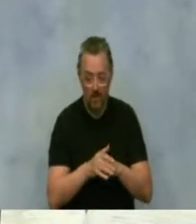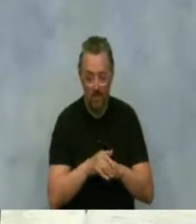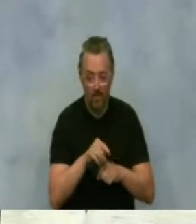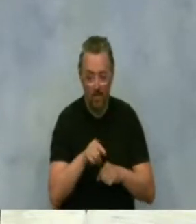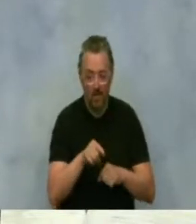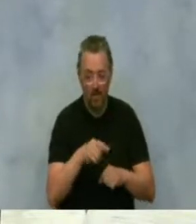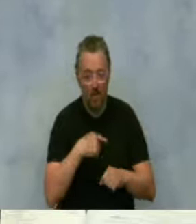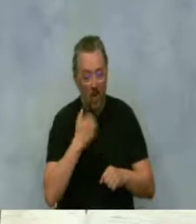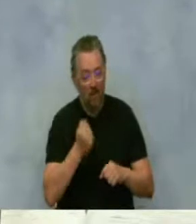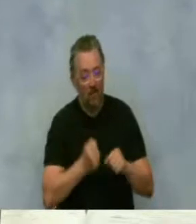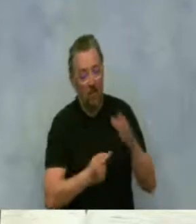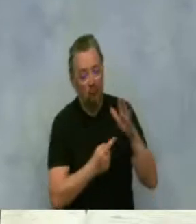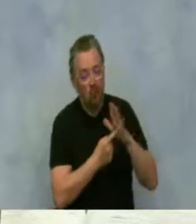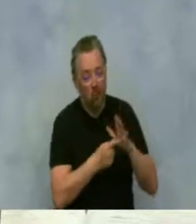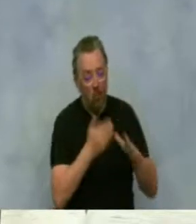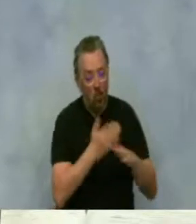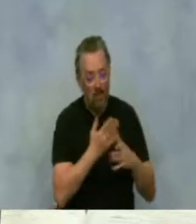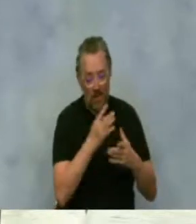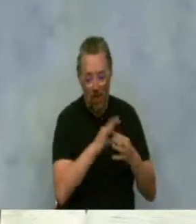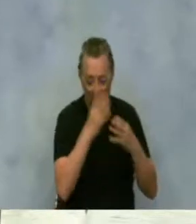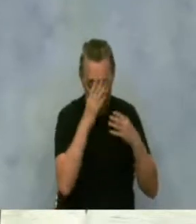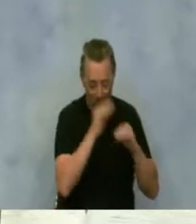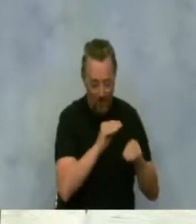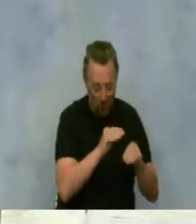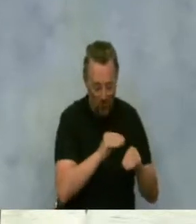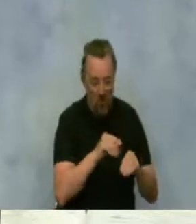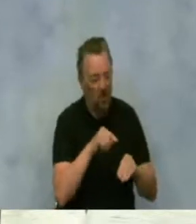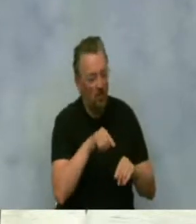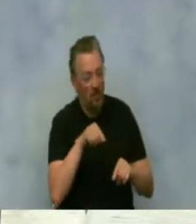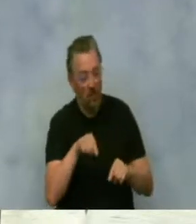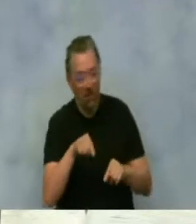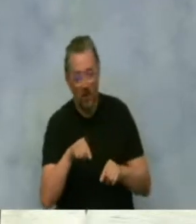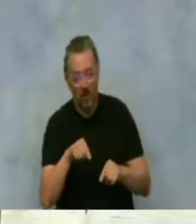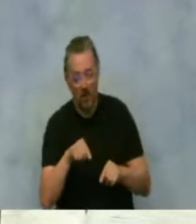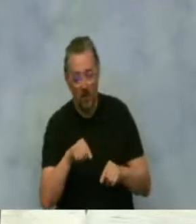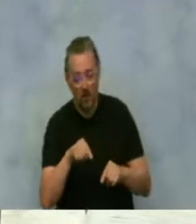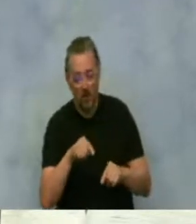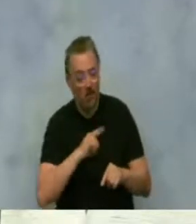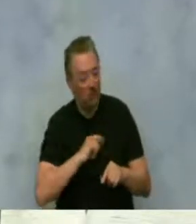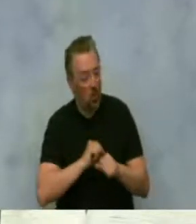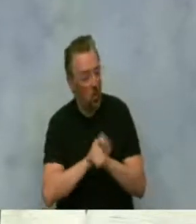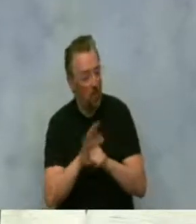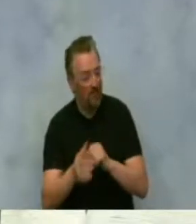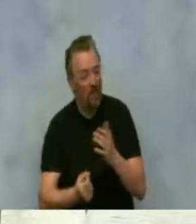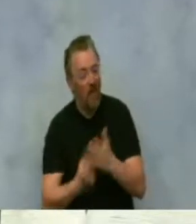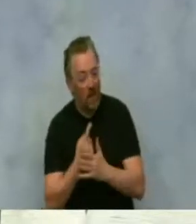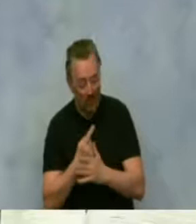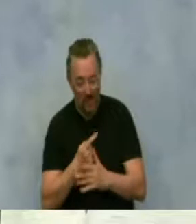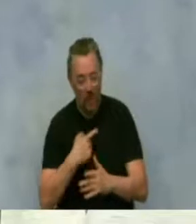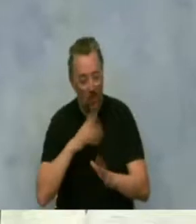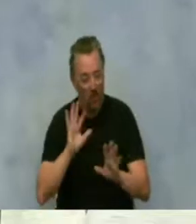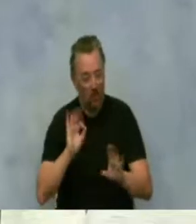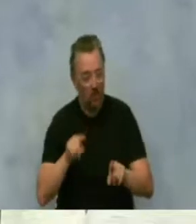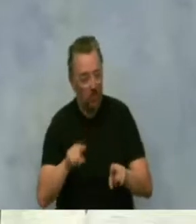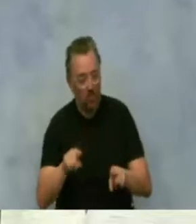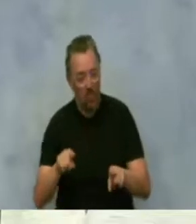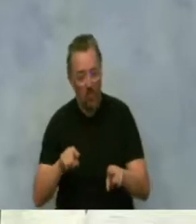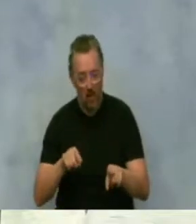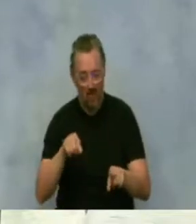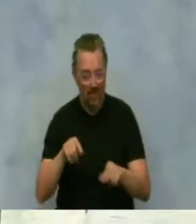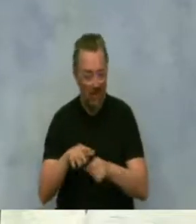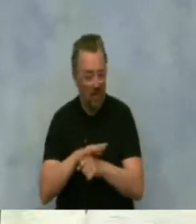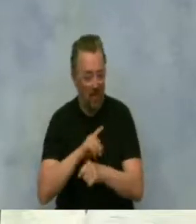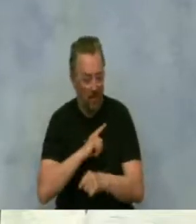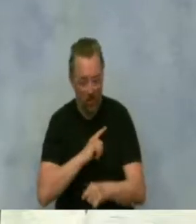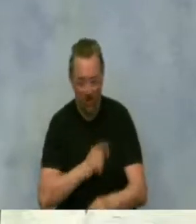and worked really well with some universal connection services, etc. But I think during the period the review, it